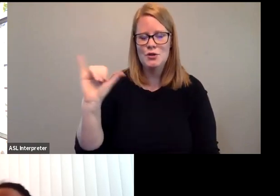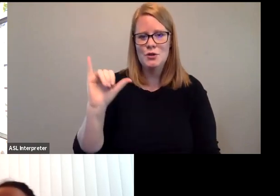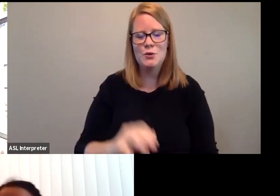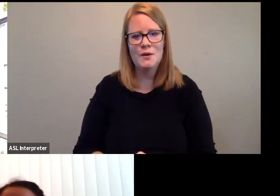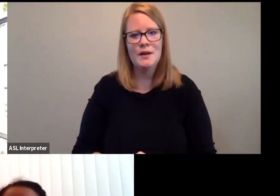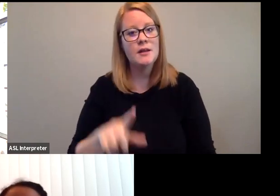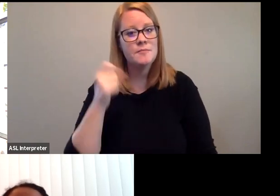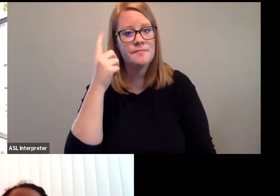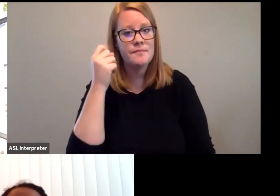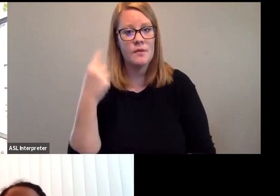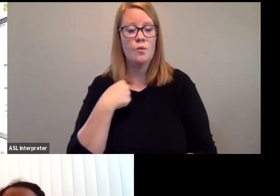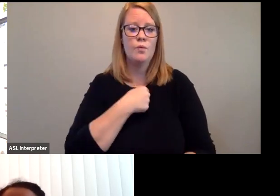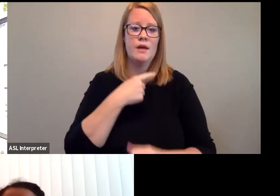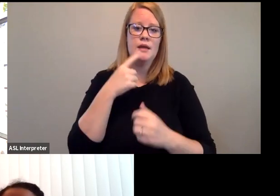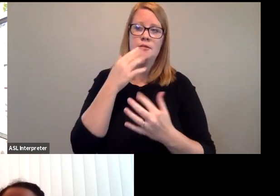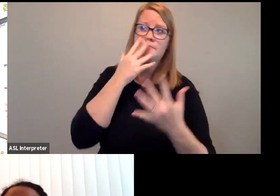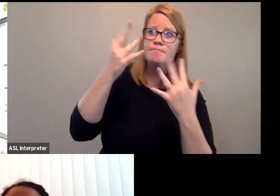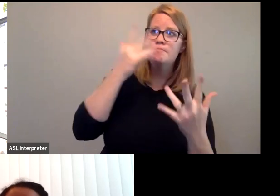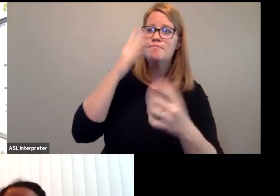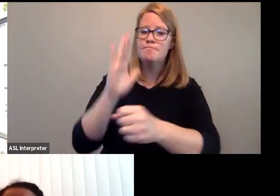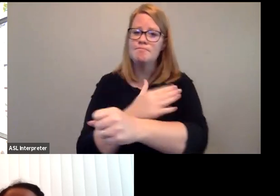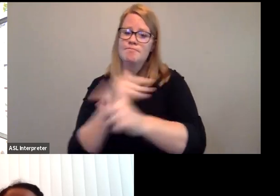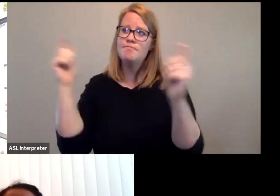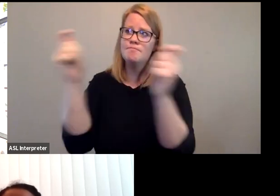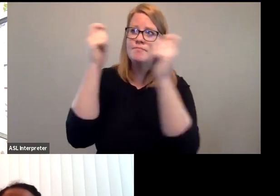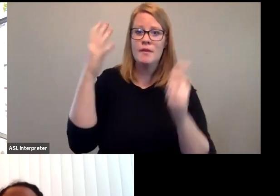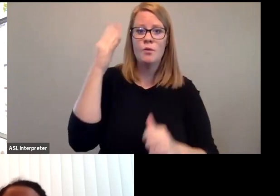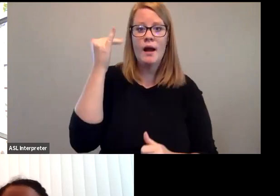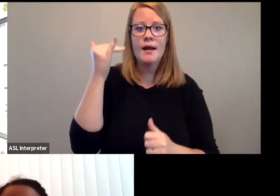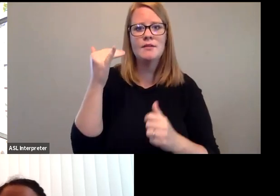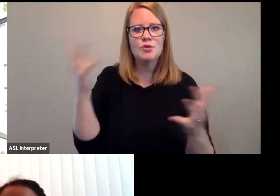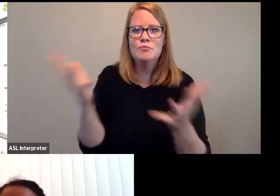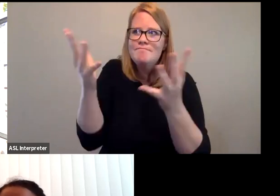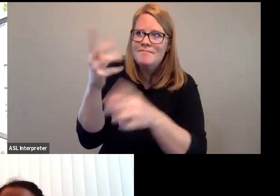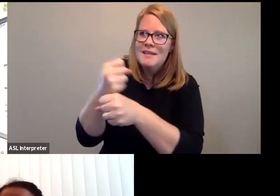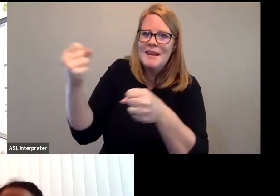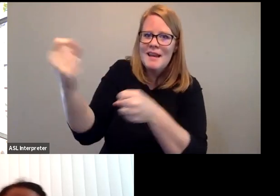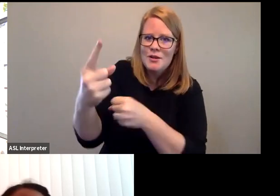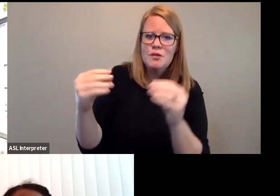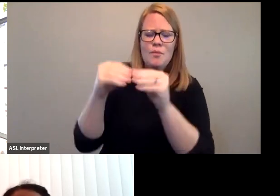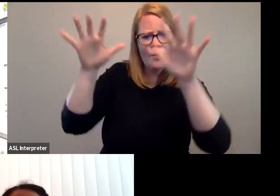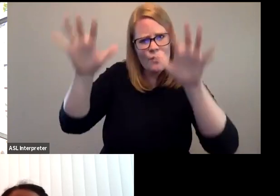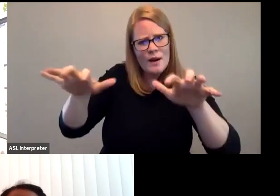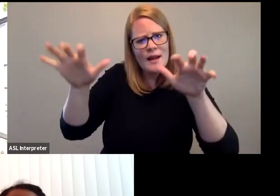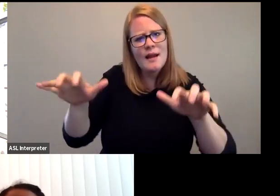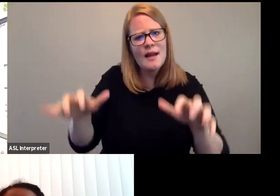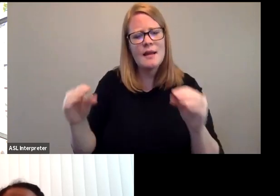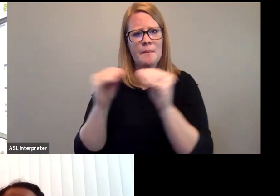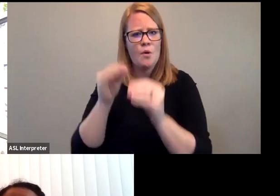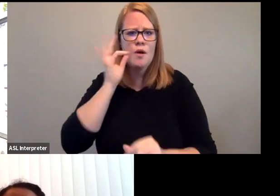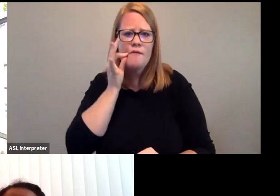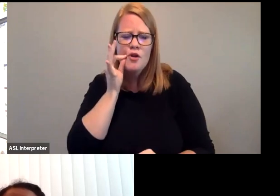It will bring on more saguaros, more fruit for next year, and also help with harvesting throughout the rest of the